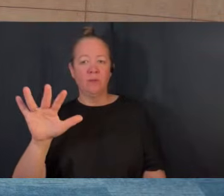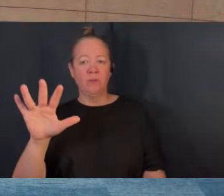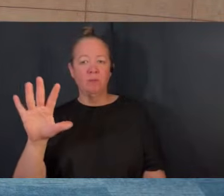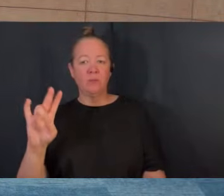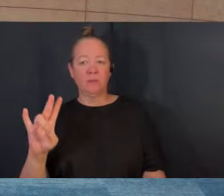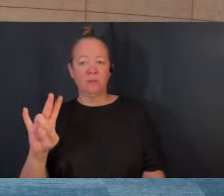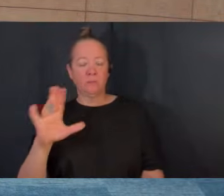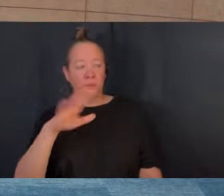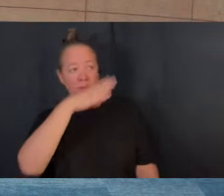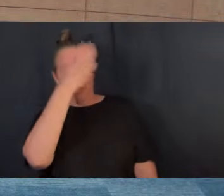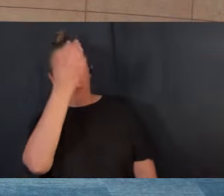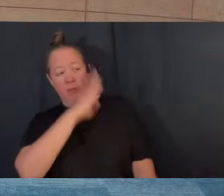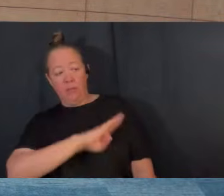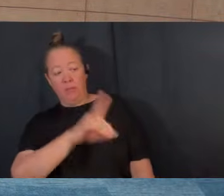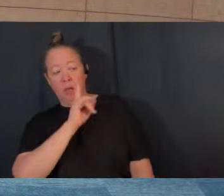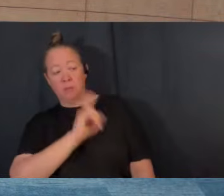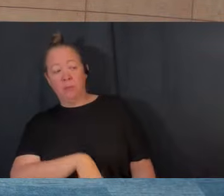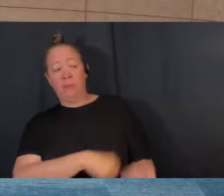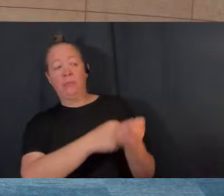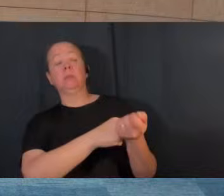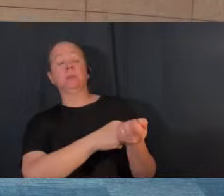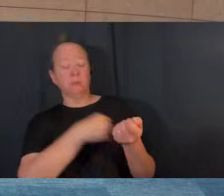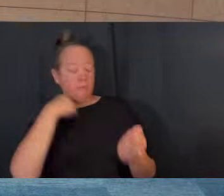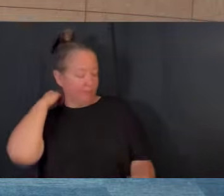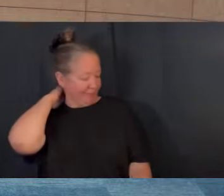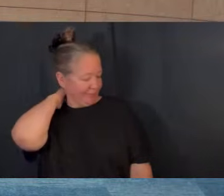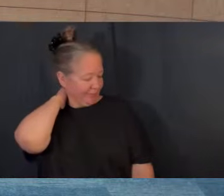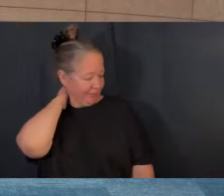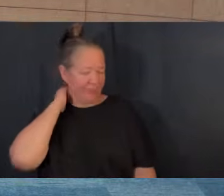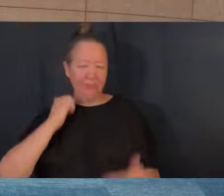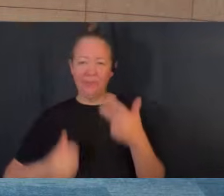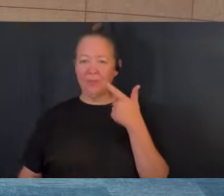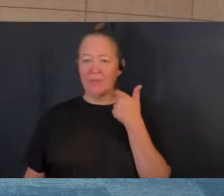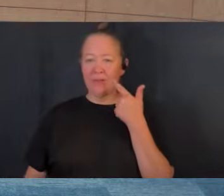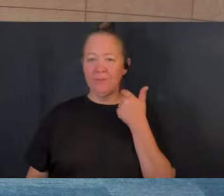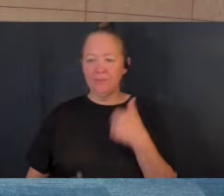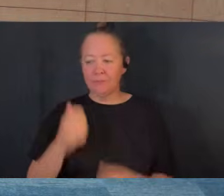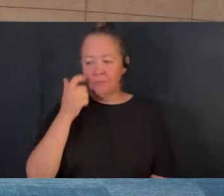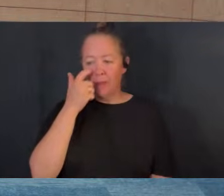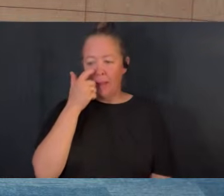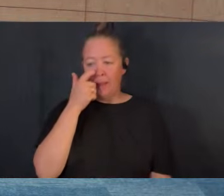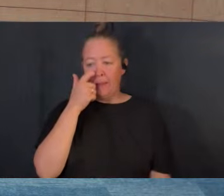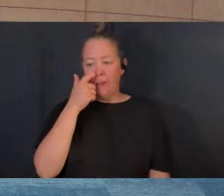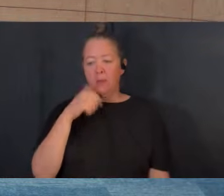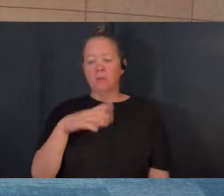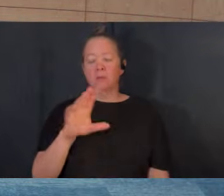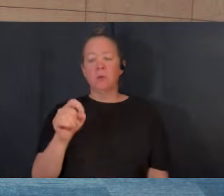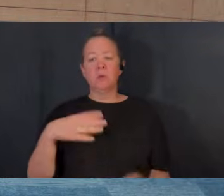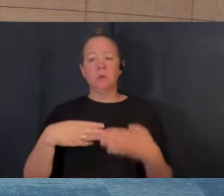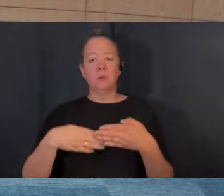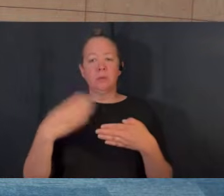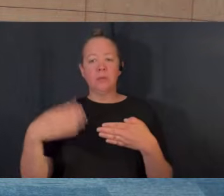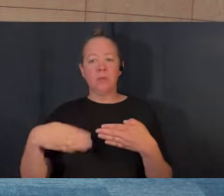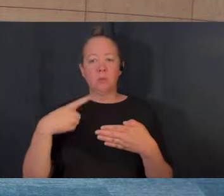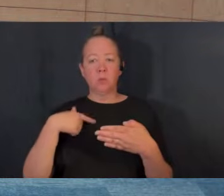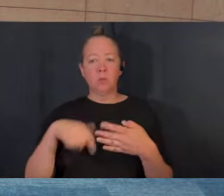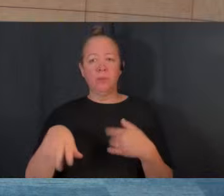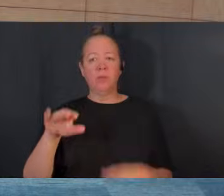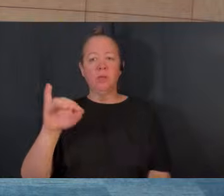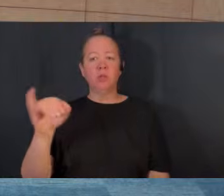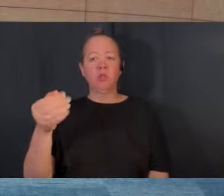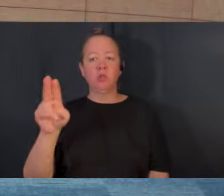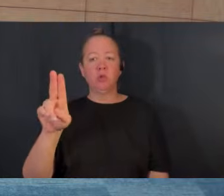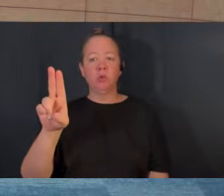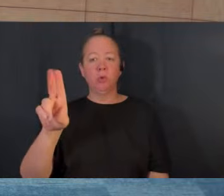Okay, moving on to the July work session, which should be the 23rd of July. I have